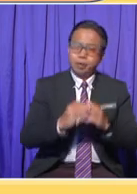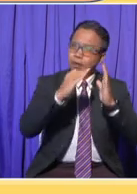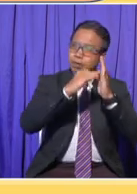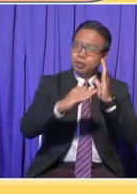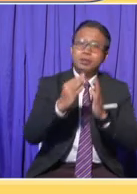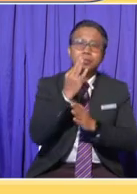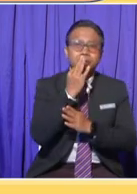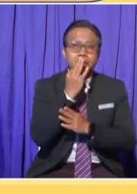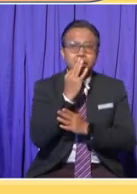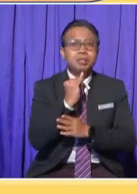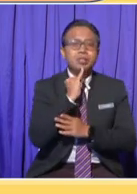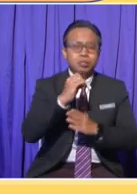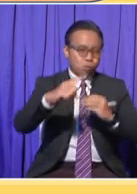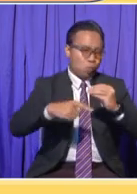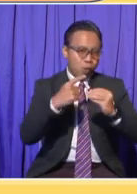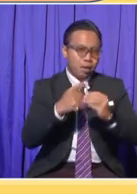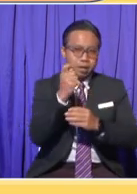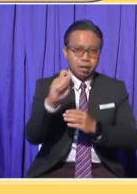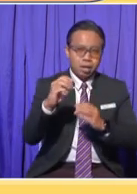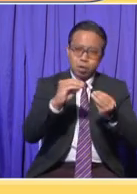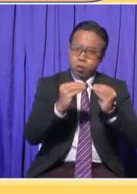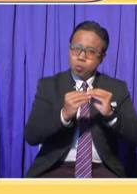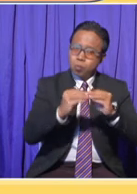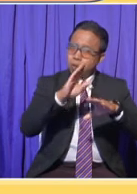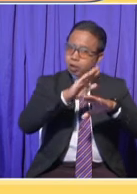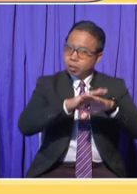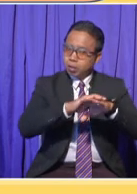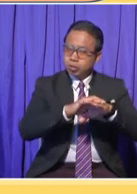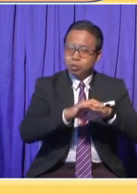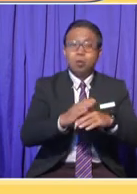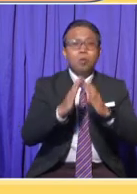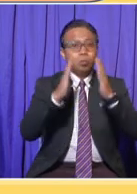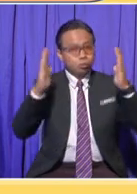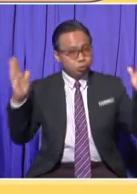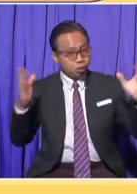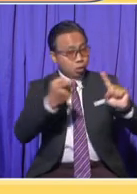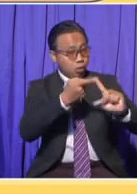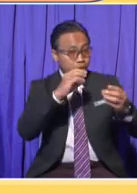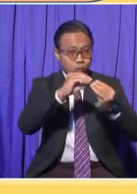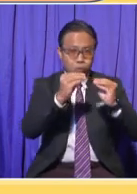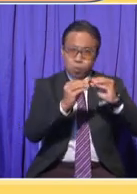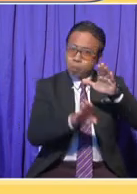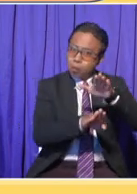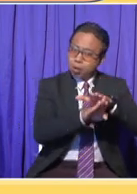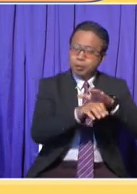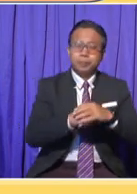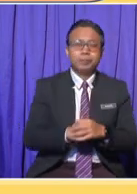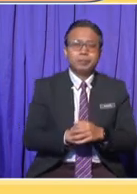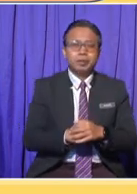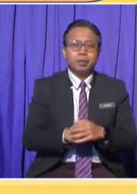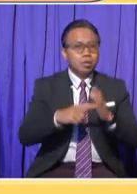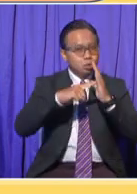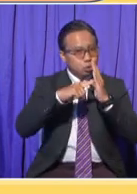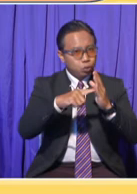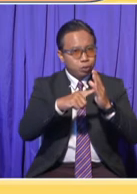Improper fraction is when the numerator is larger than denominator. It's